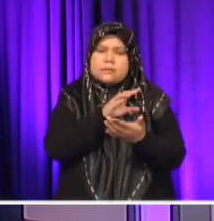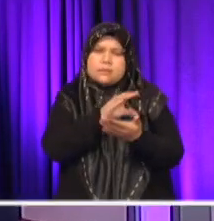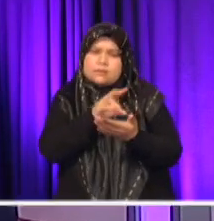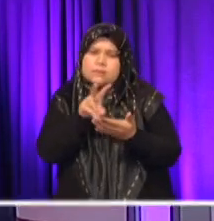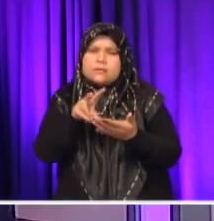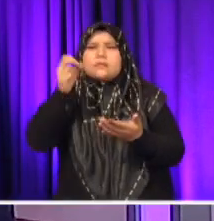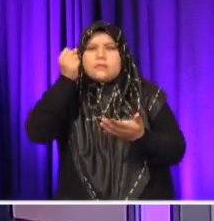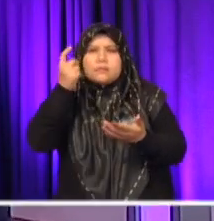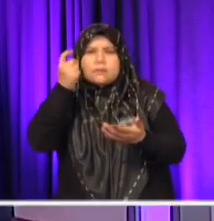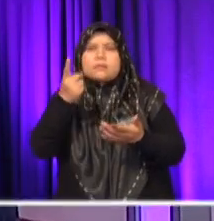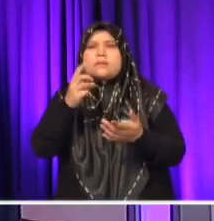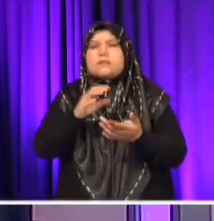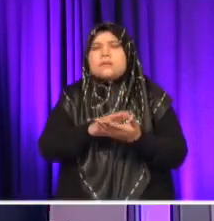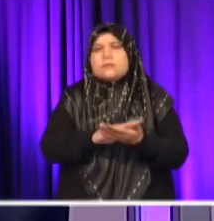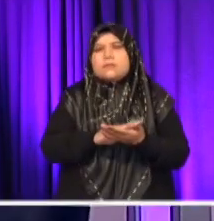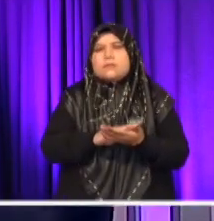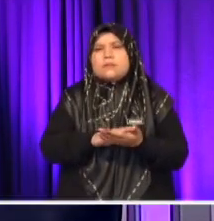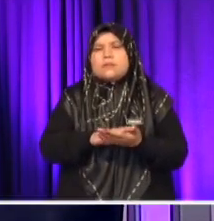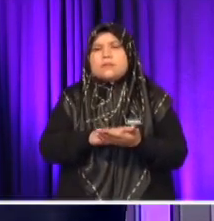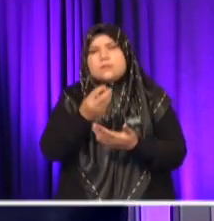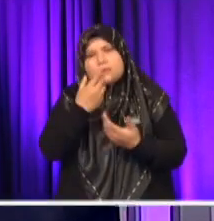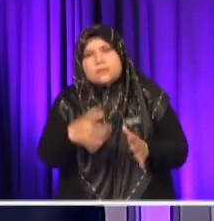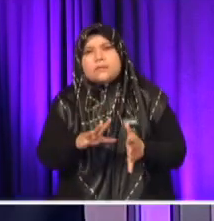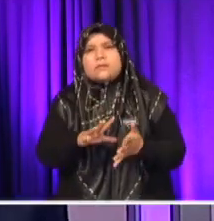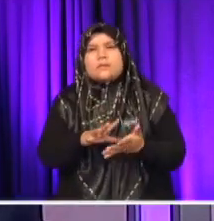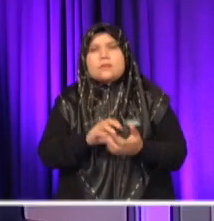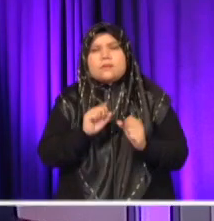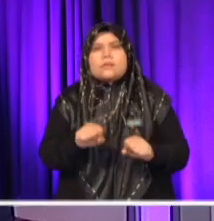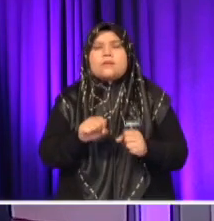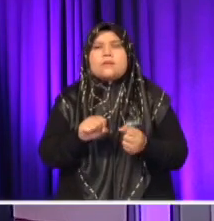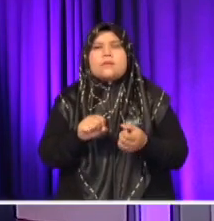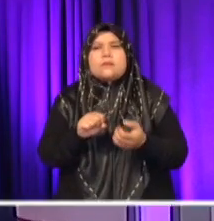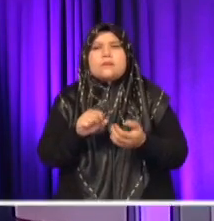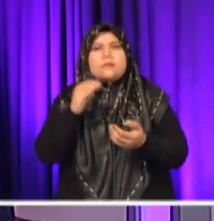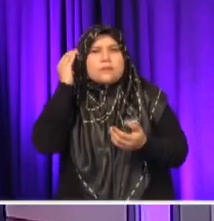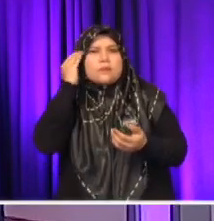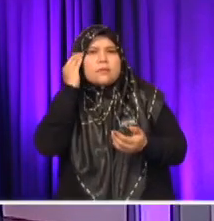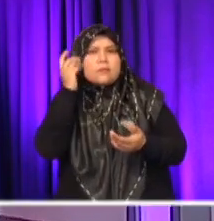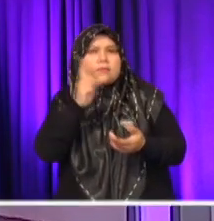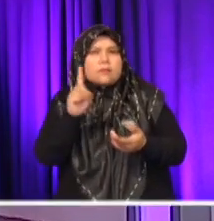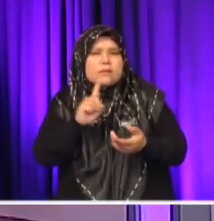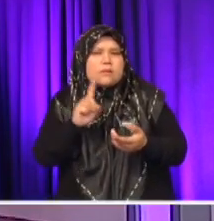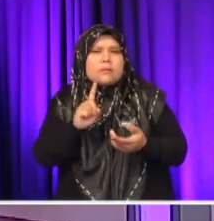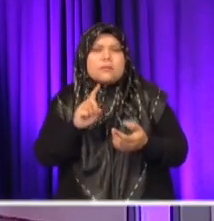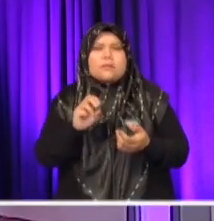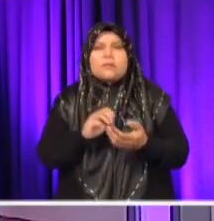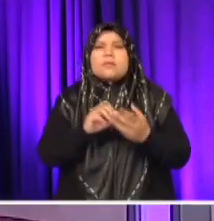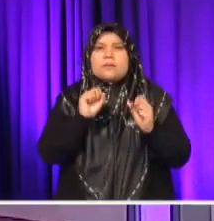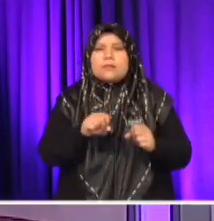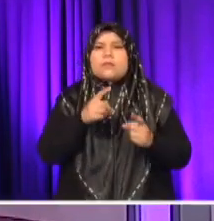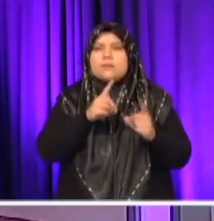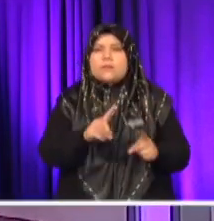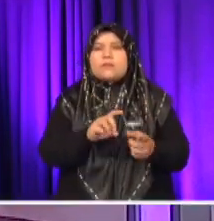Understand what are the main points. It will also be helpful if they can go from the statements to the text. So we go if they